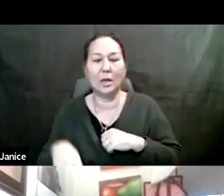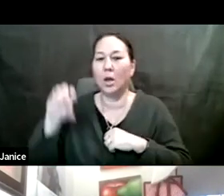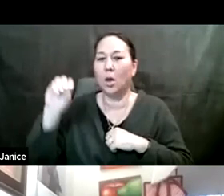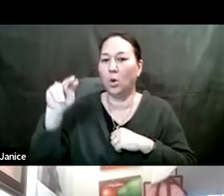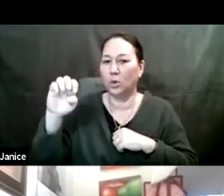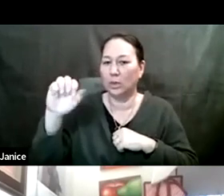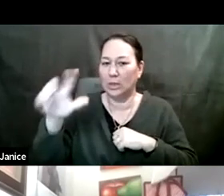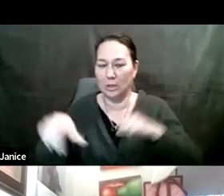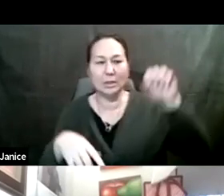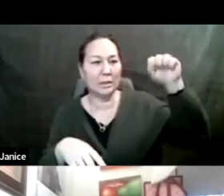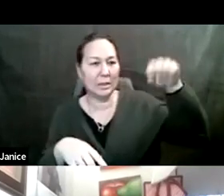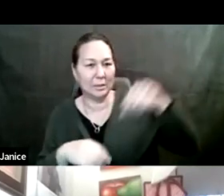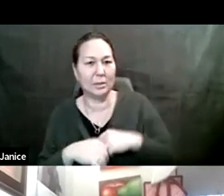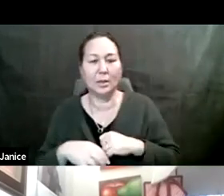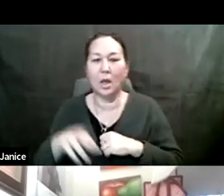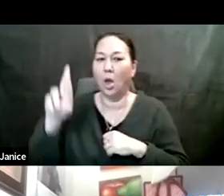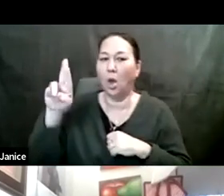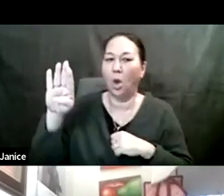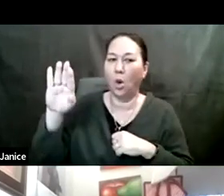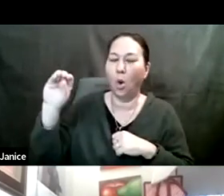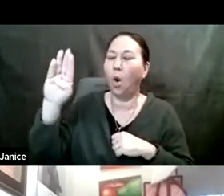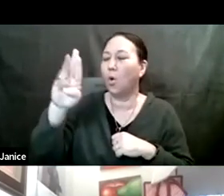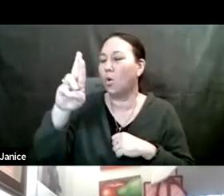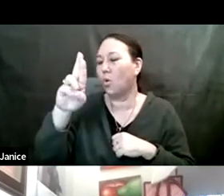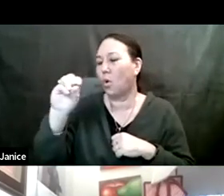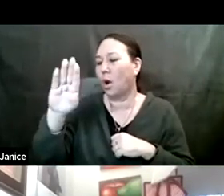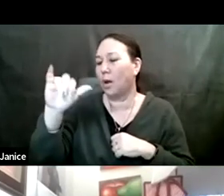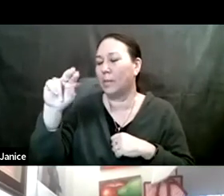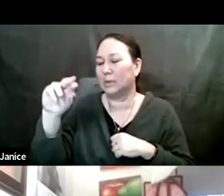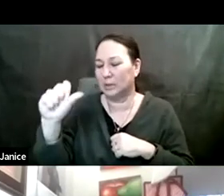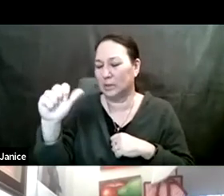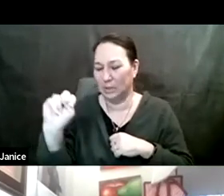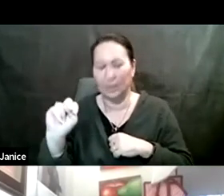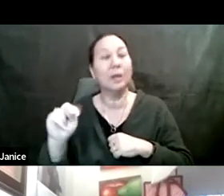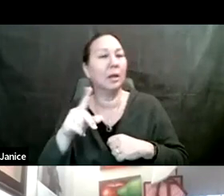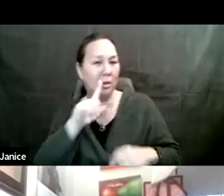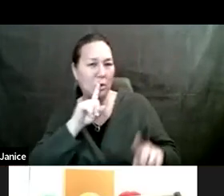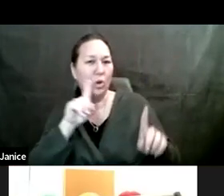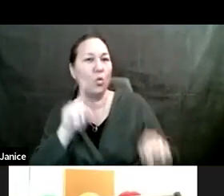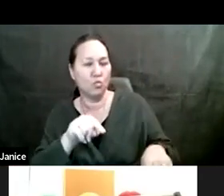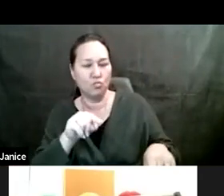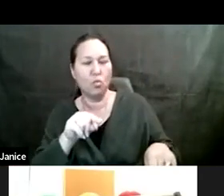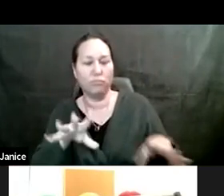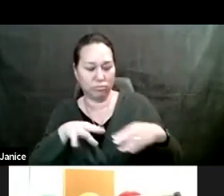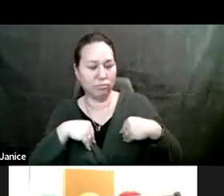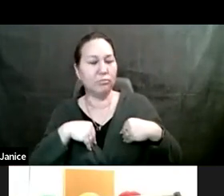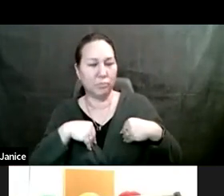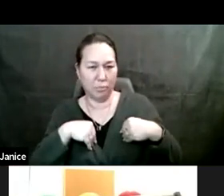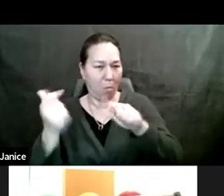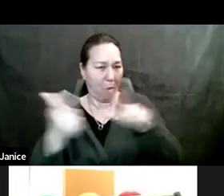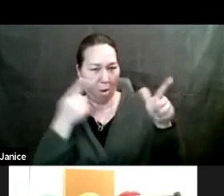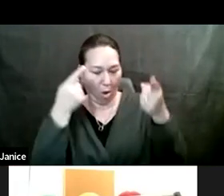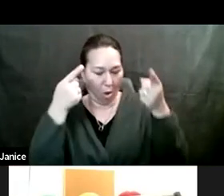yes Ms Robinson yes the report is approved unanimously thank you Miss Sullivan